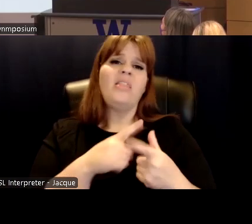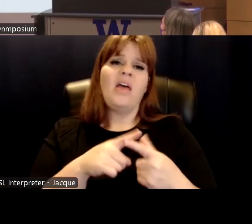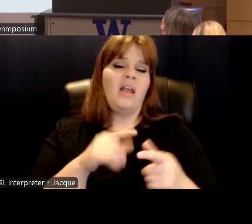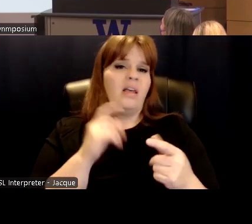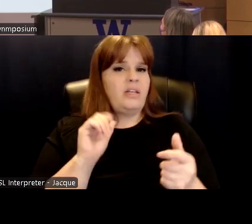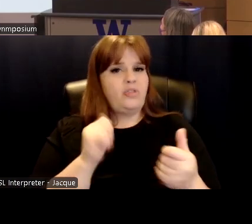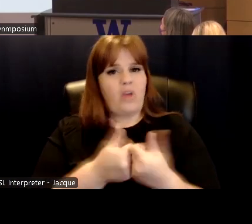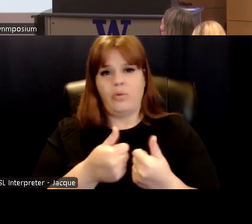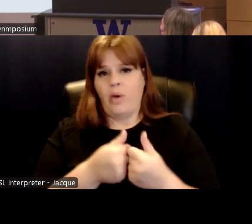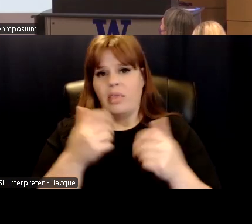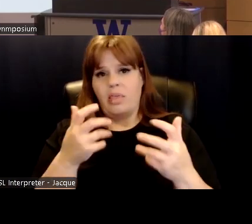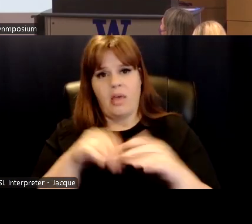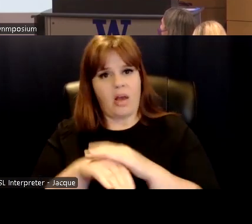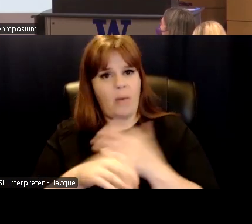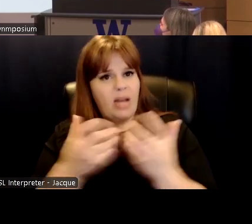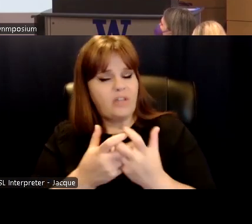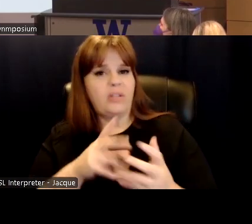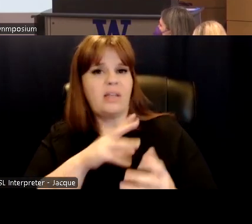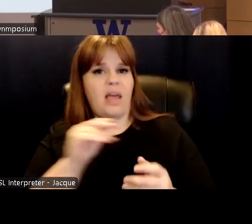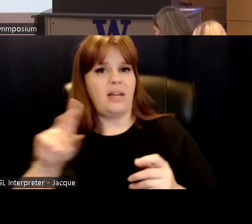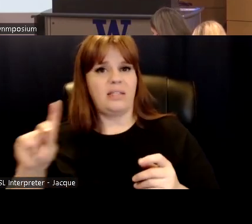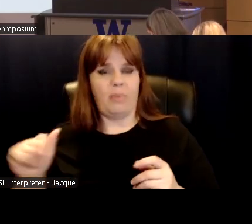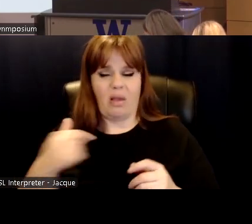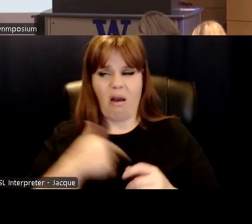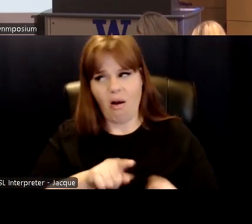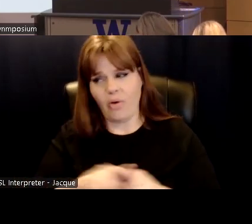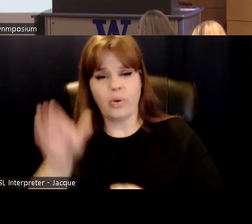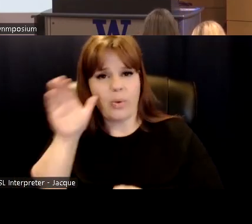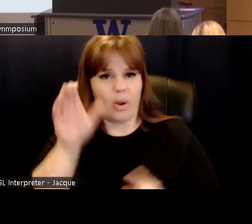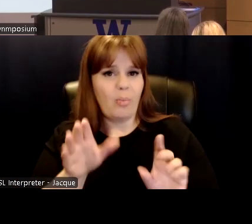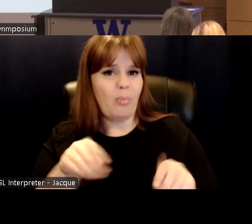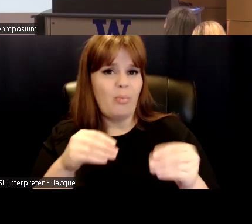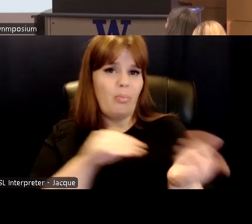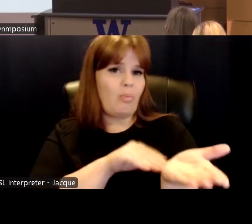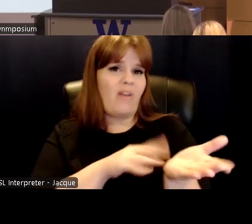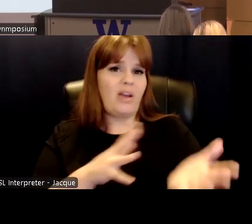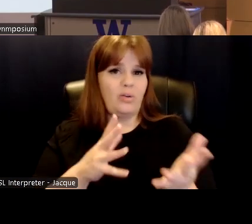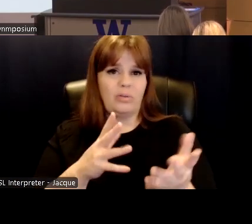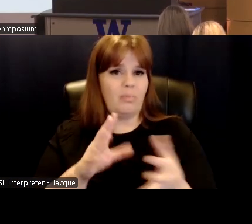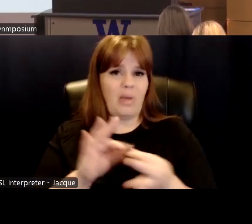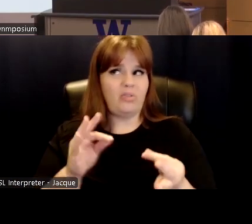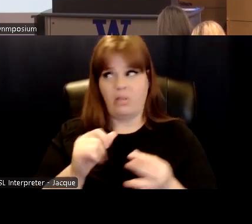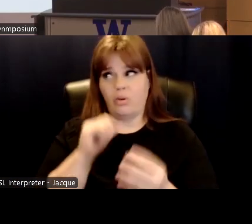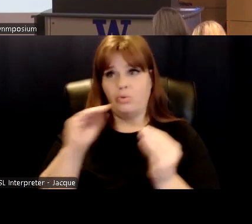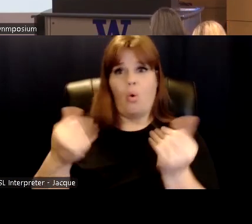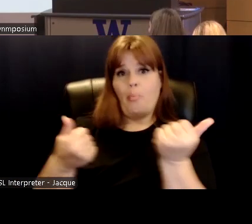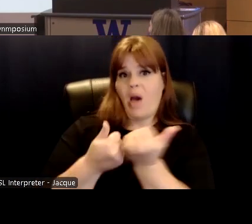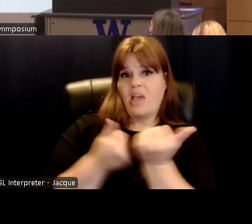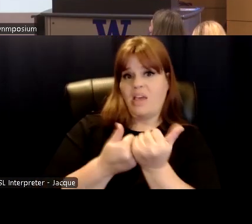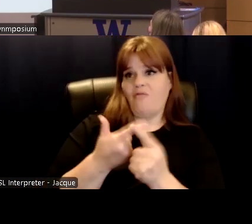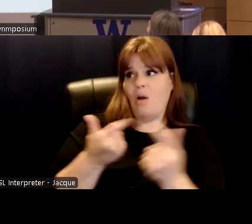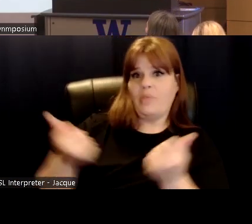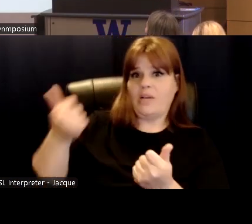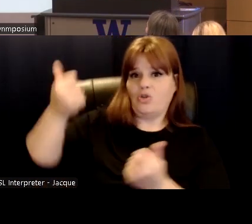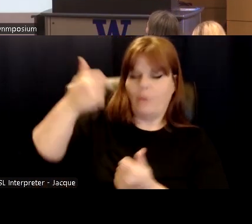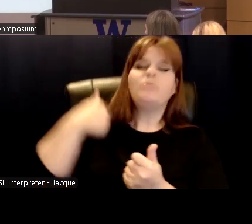accommodations and disability. And I also hear providers mention they just don't have buy-in from leadership. So we need to help with that investment.